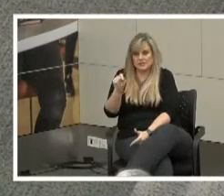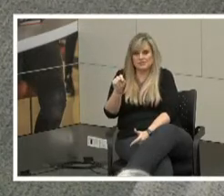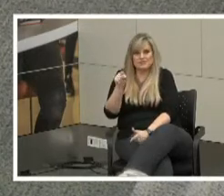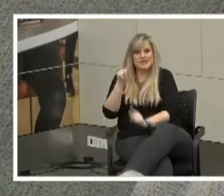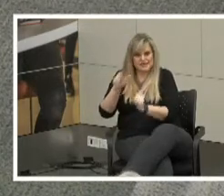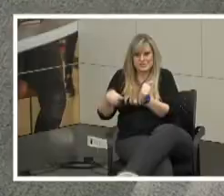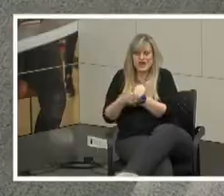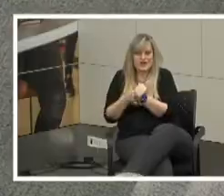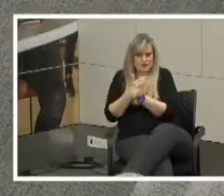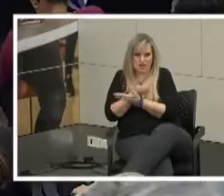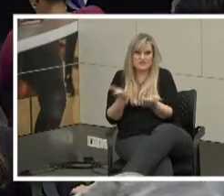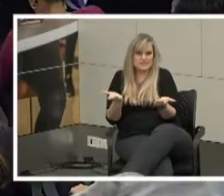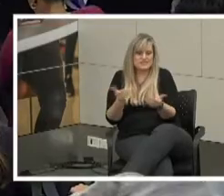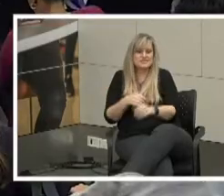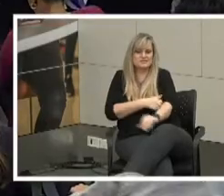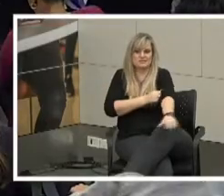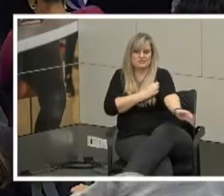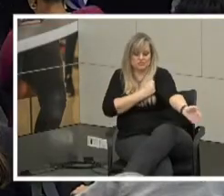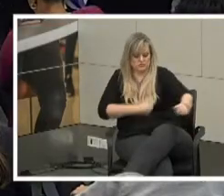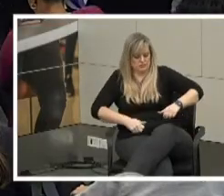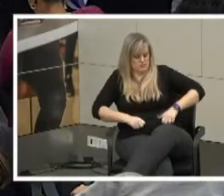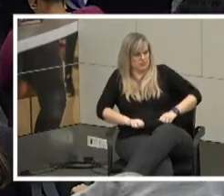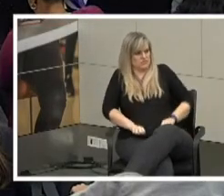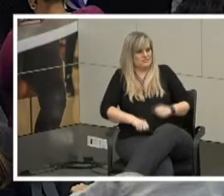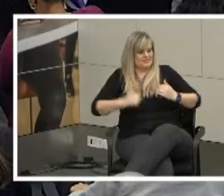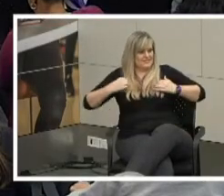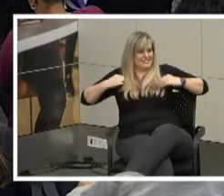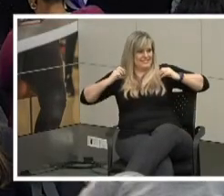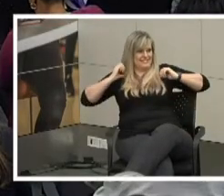this thank you ma'am thank